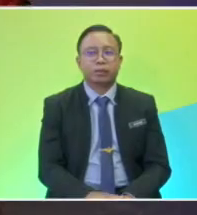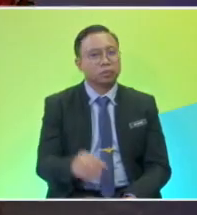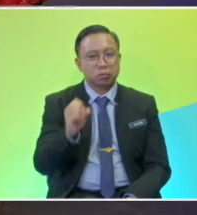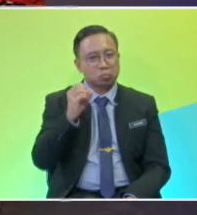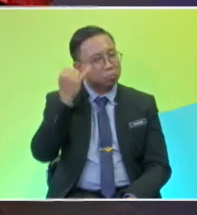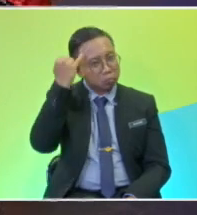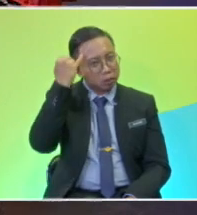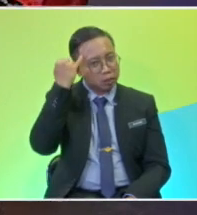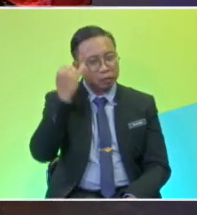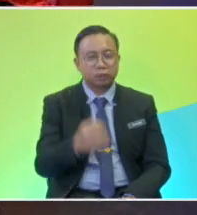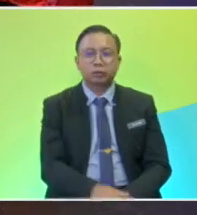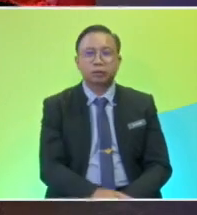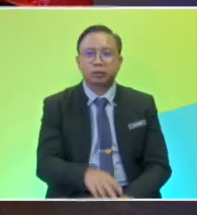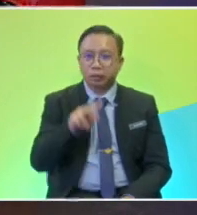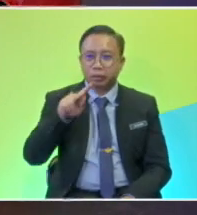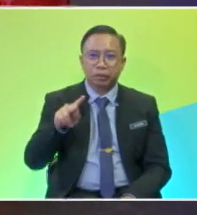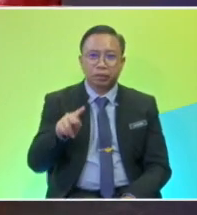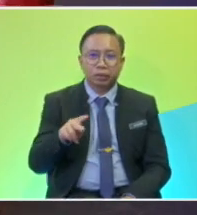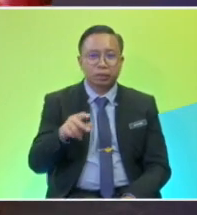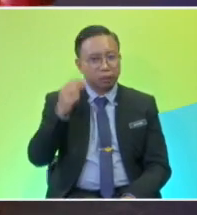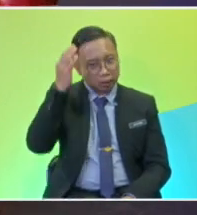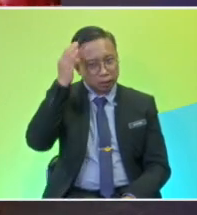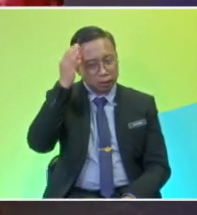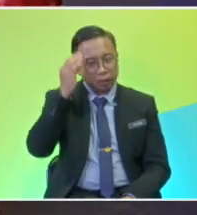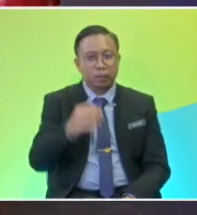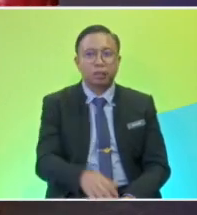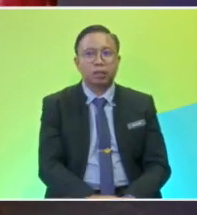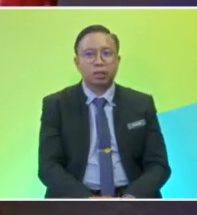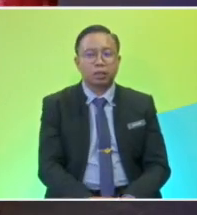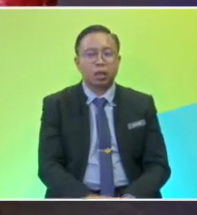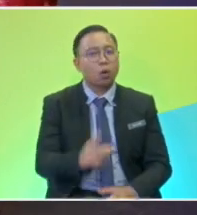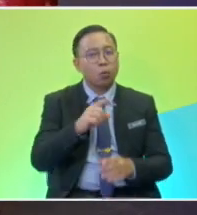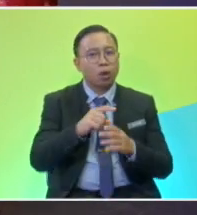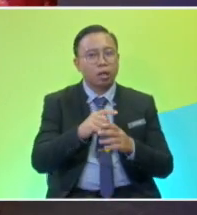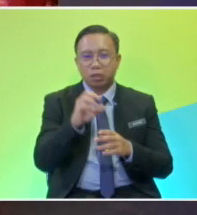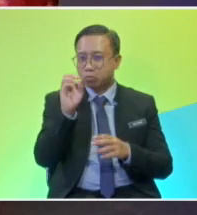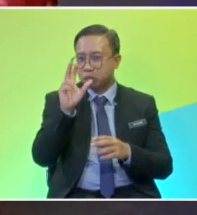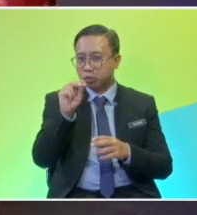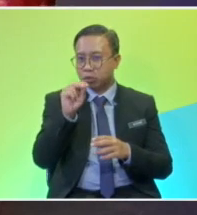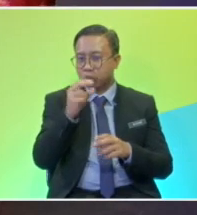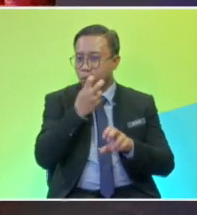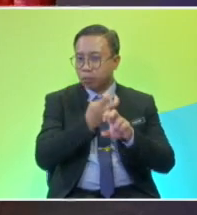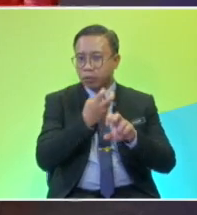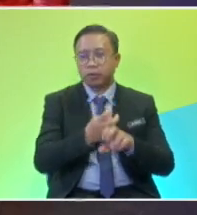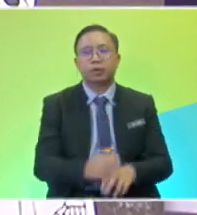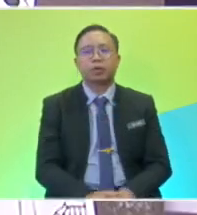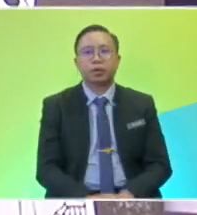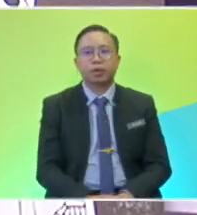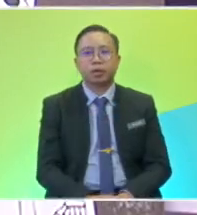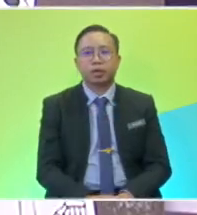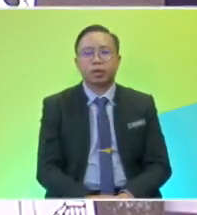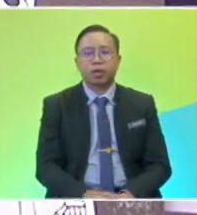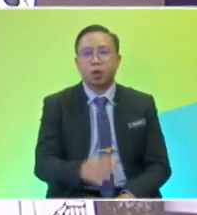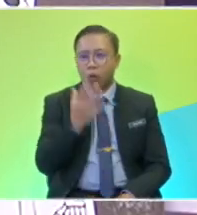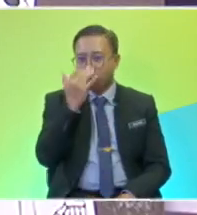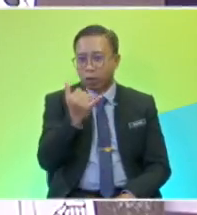know, people at home keep thinking about it. What would really happen if there's no bones in our body? You know, while you give